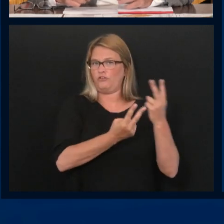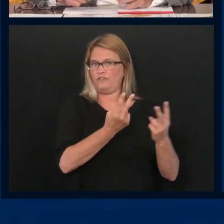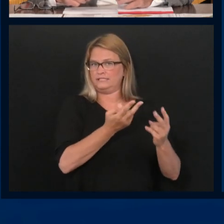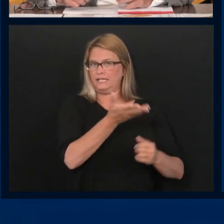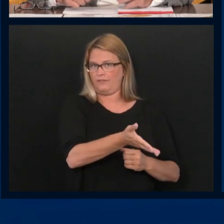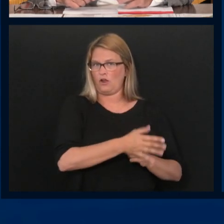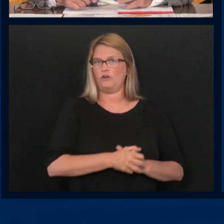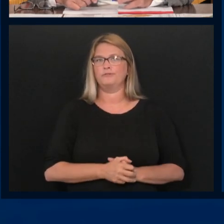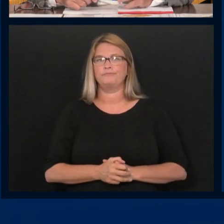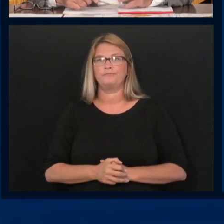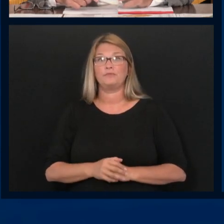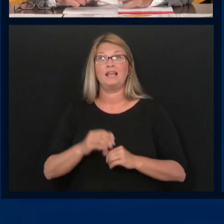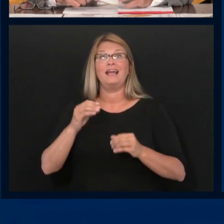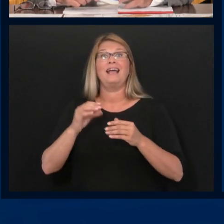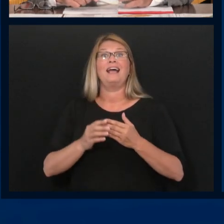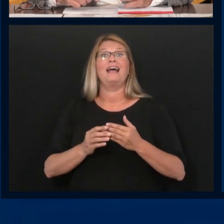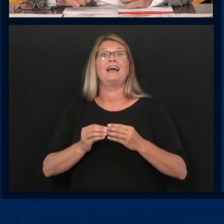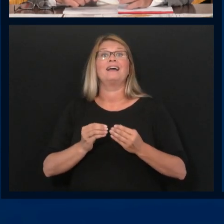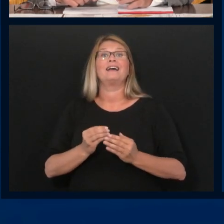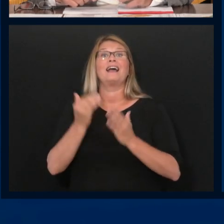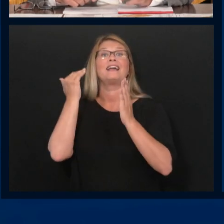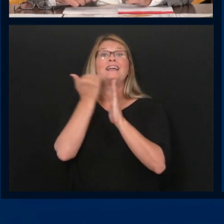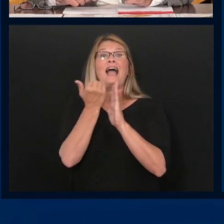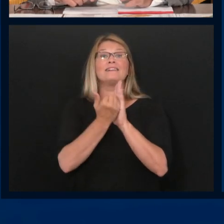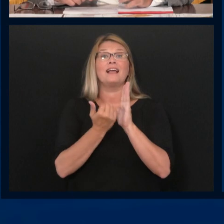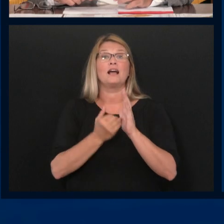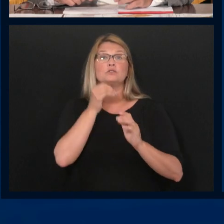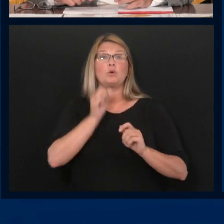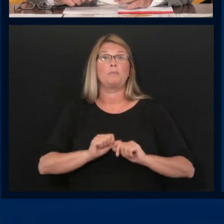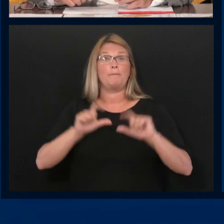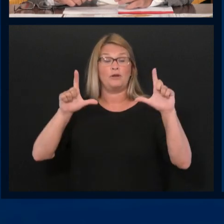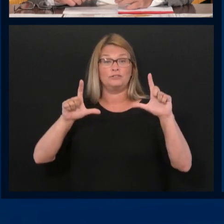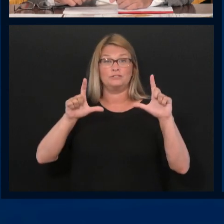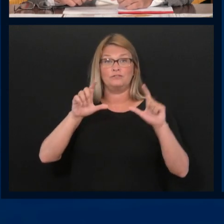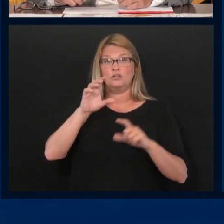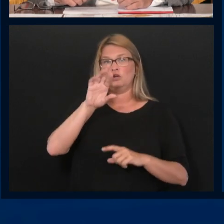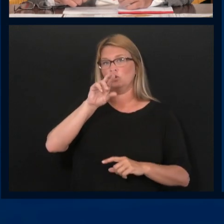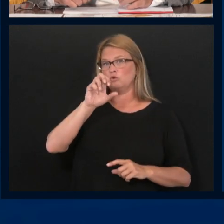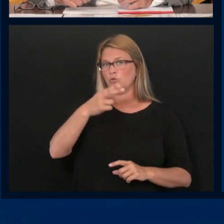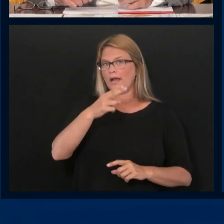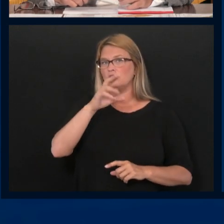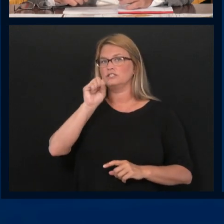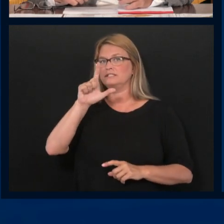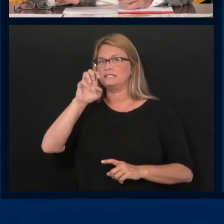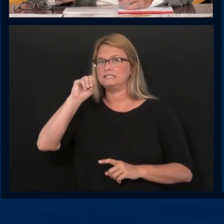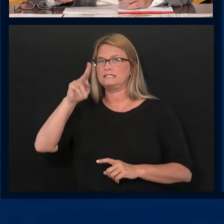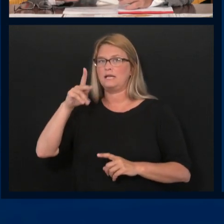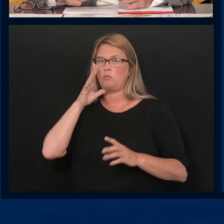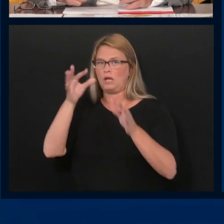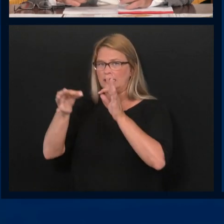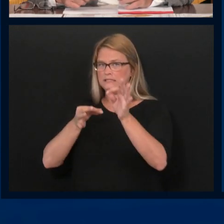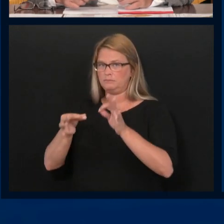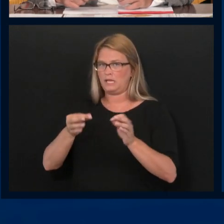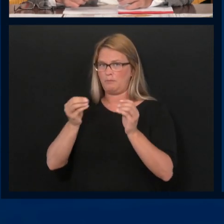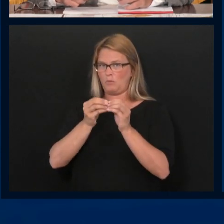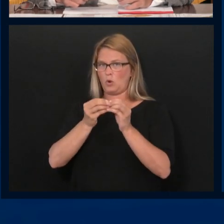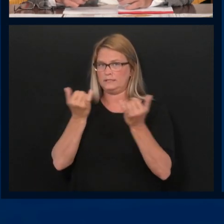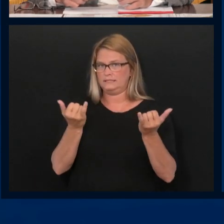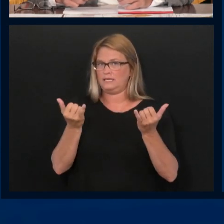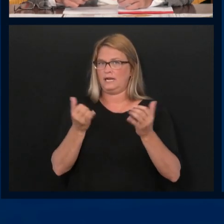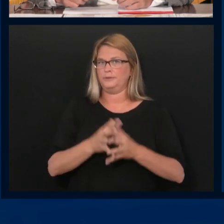Guidelines will be up. Secretary Crouch and Dr. Slimp will tell you more about these guidelines as we go forward here